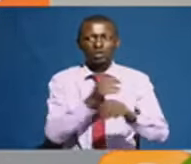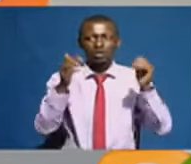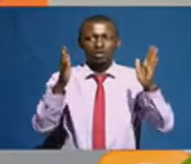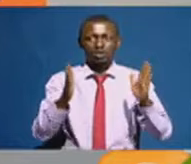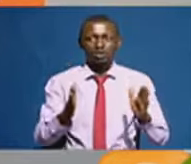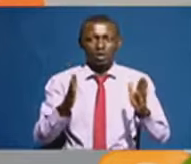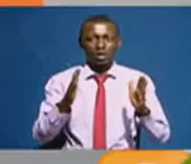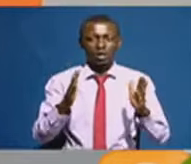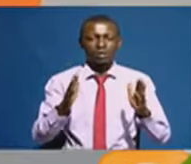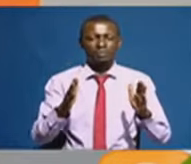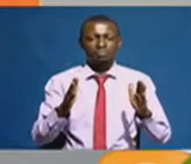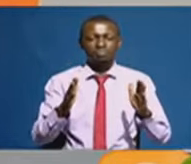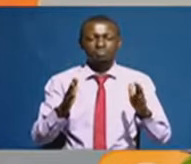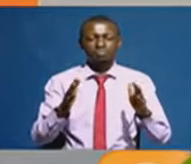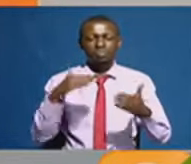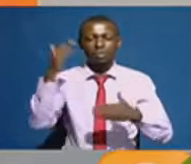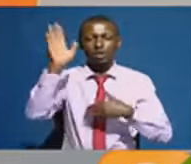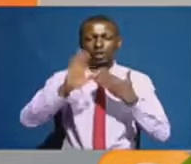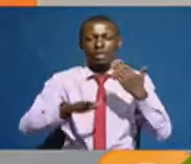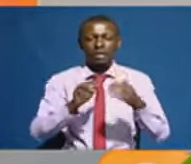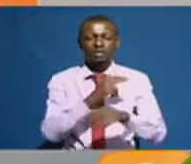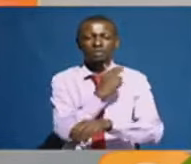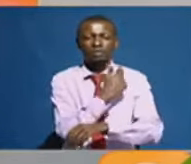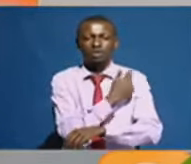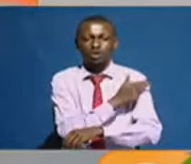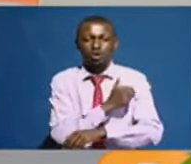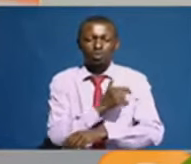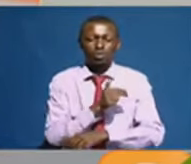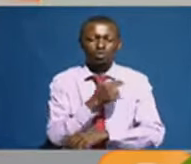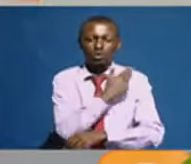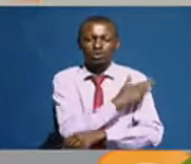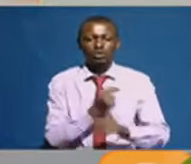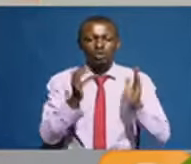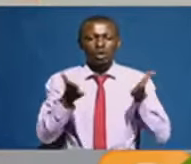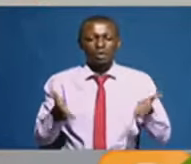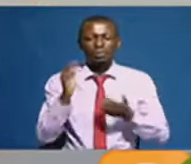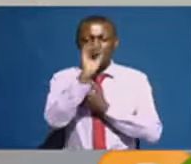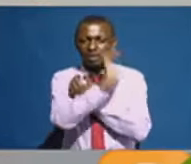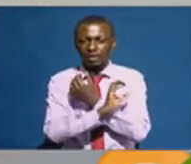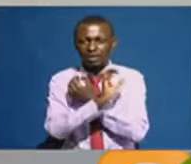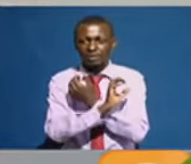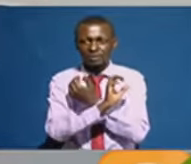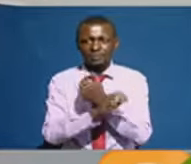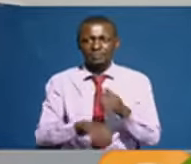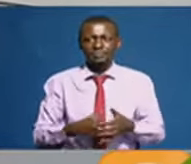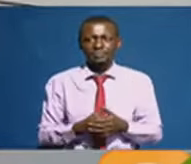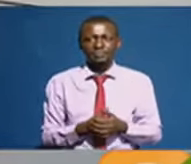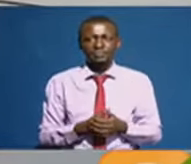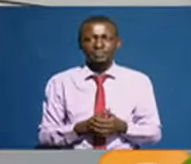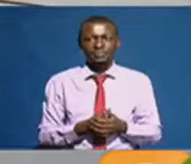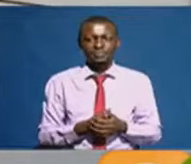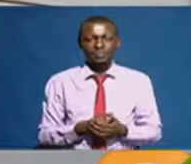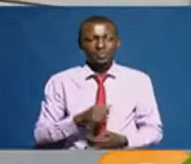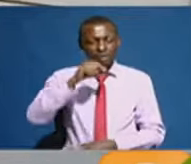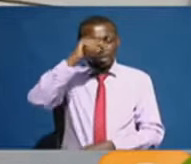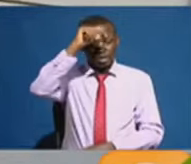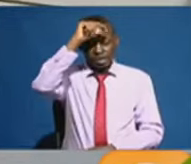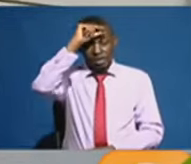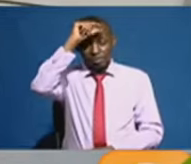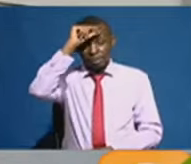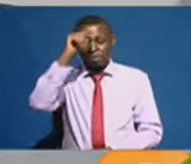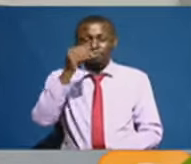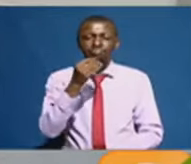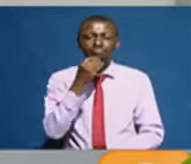local doctors? Right. Look, government will always first pretend to be able to solve